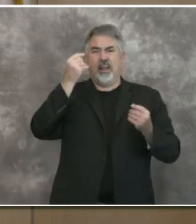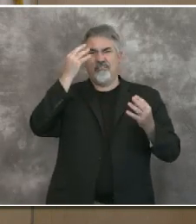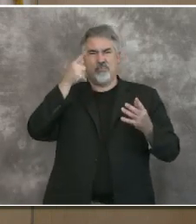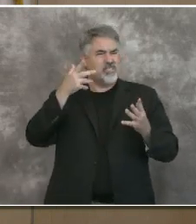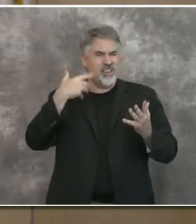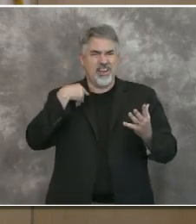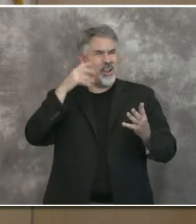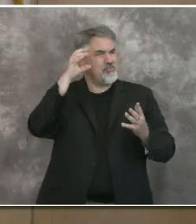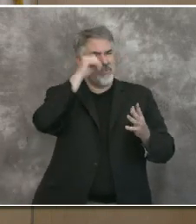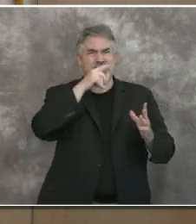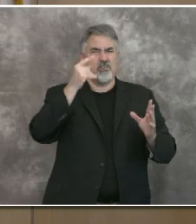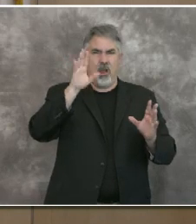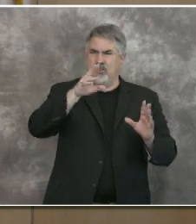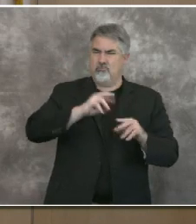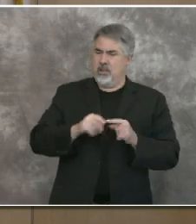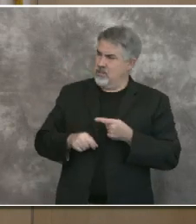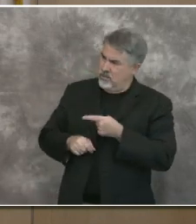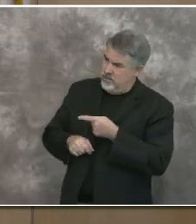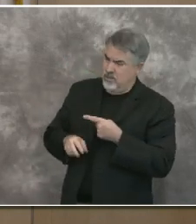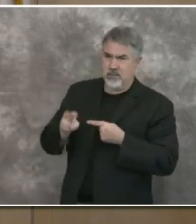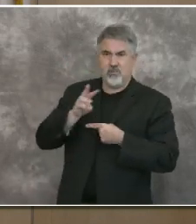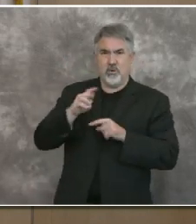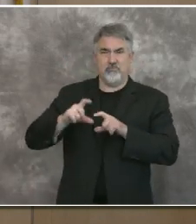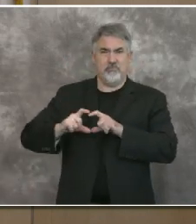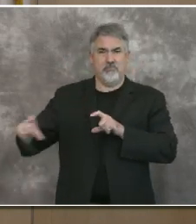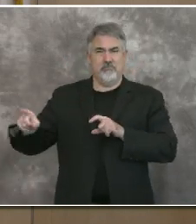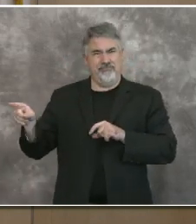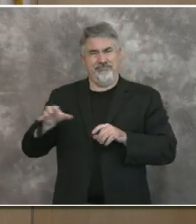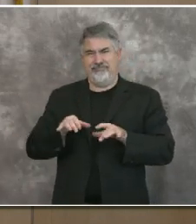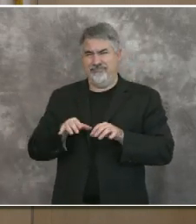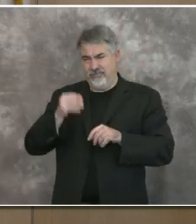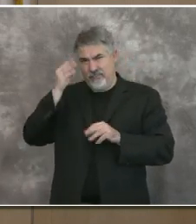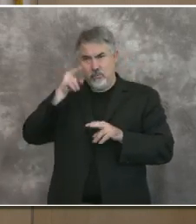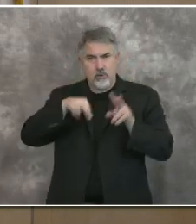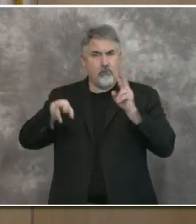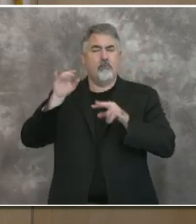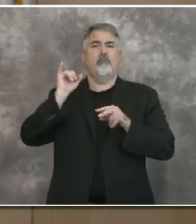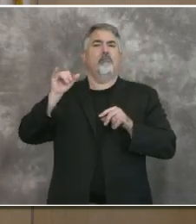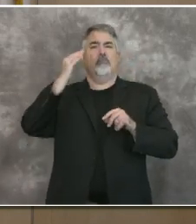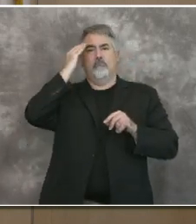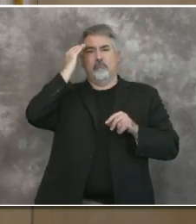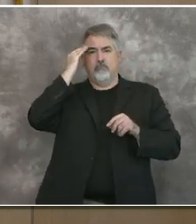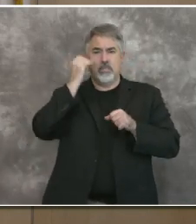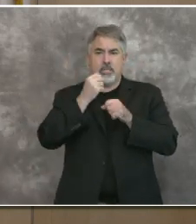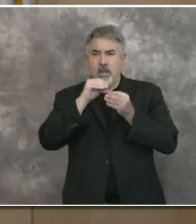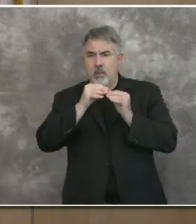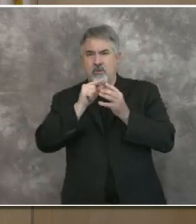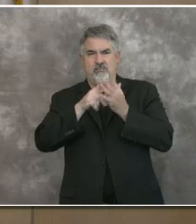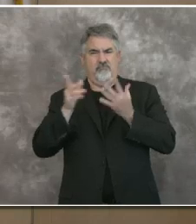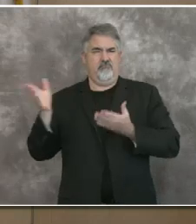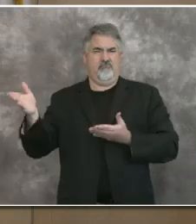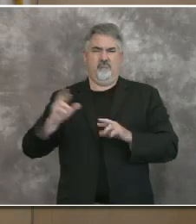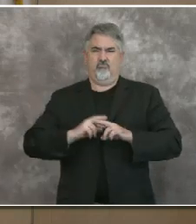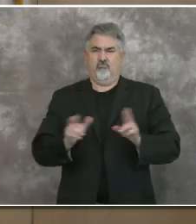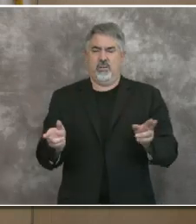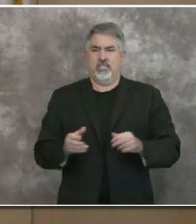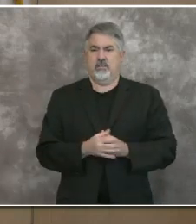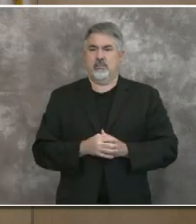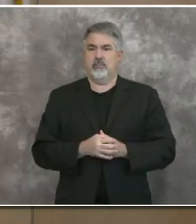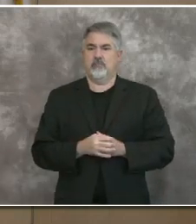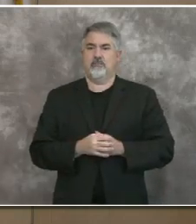website. Now, I also want to remind the public that had we